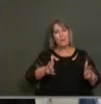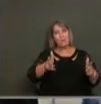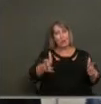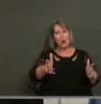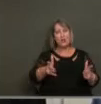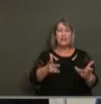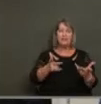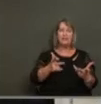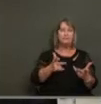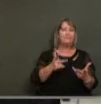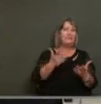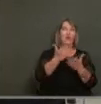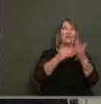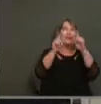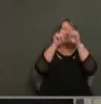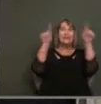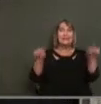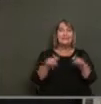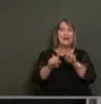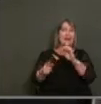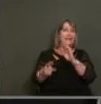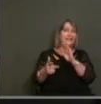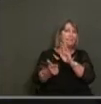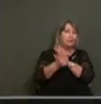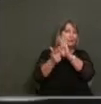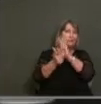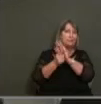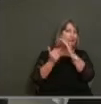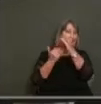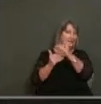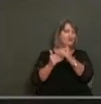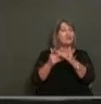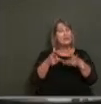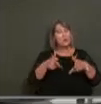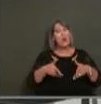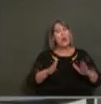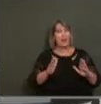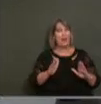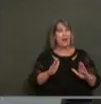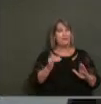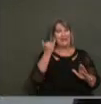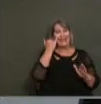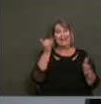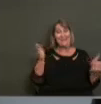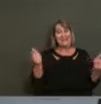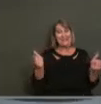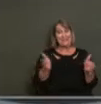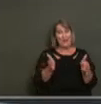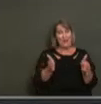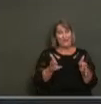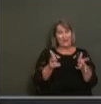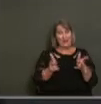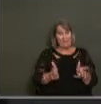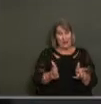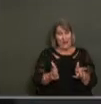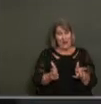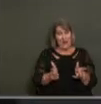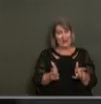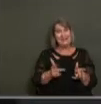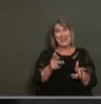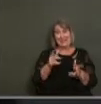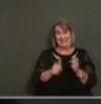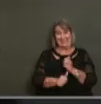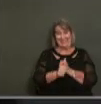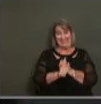there's some restriction with no parking signs that have gone through a process, it's allowed. Certainly if you have a tight street that's creating a dangerous situation, what I would recommend